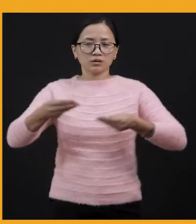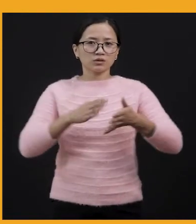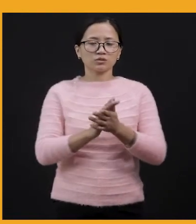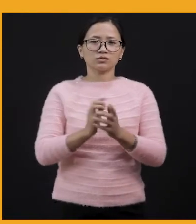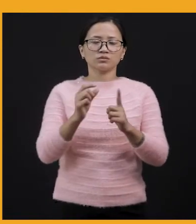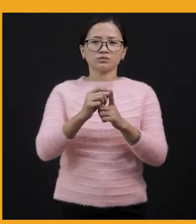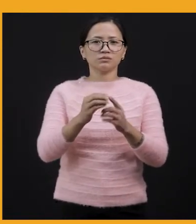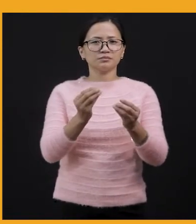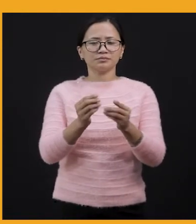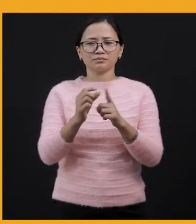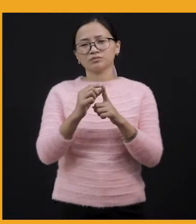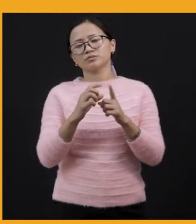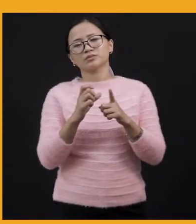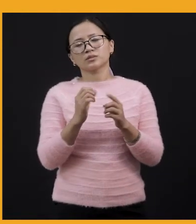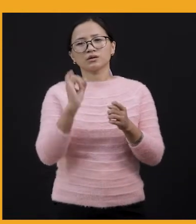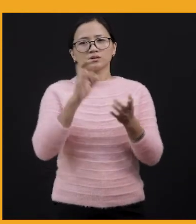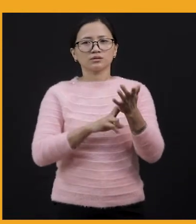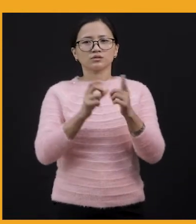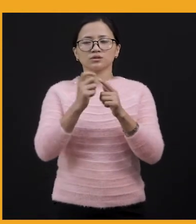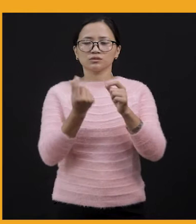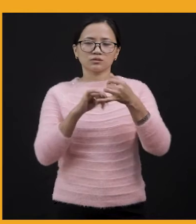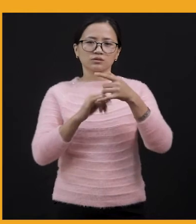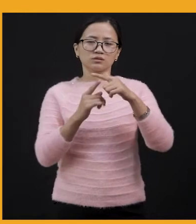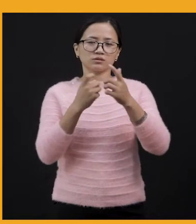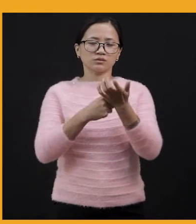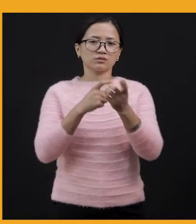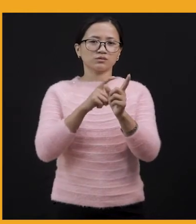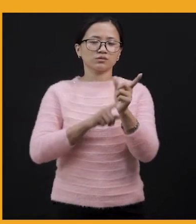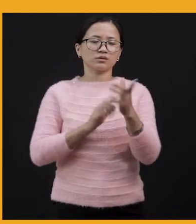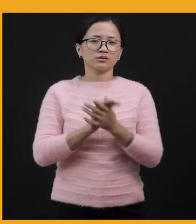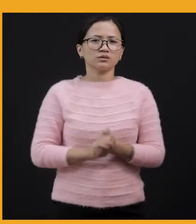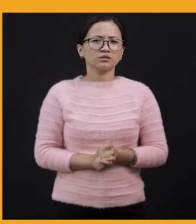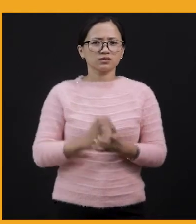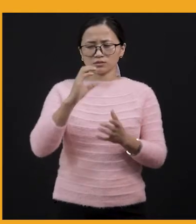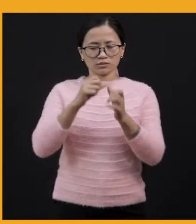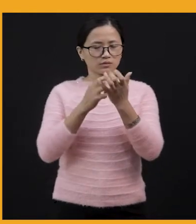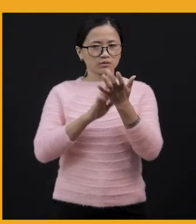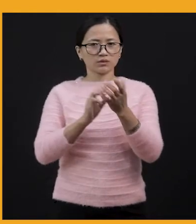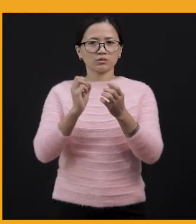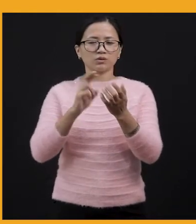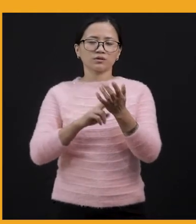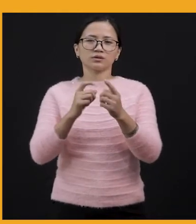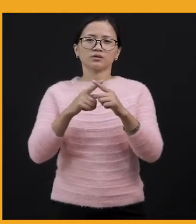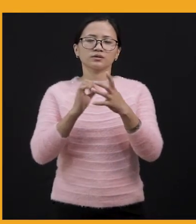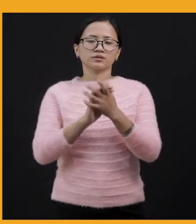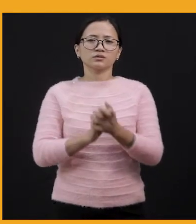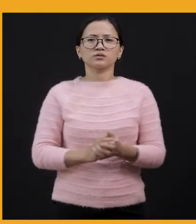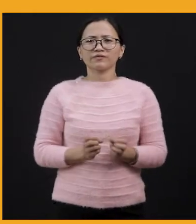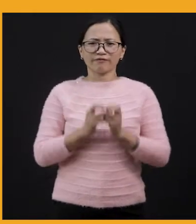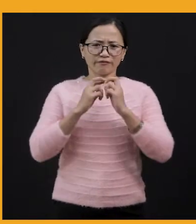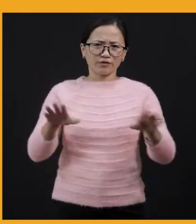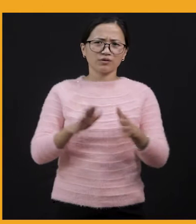Now they produce this carbon monoxide. Okay, carbon monoxide, it is a very poisonous